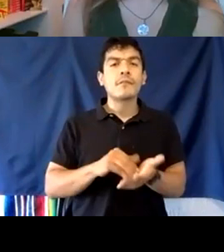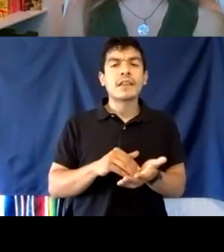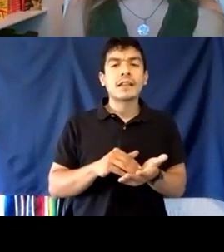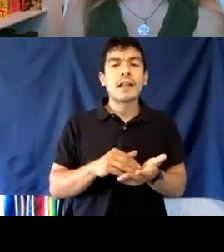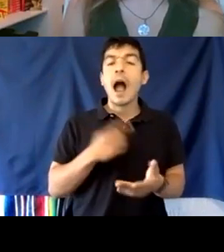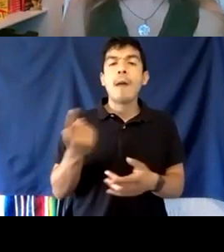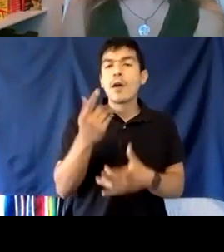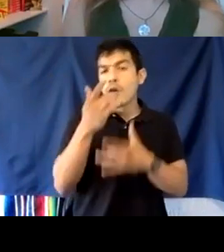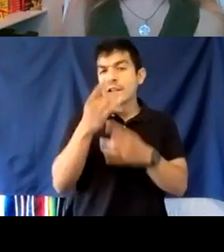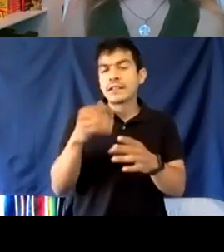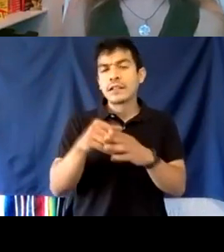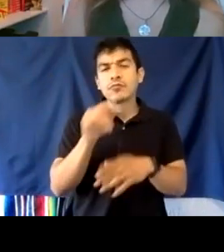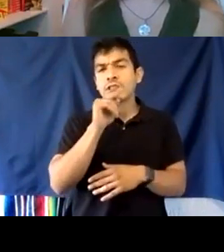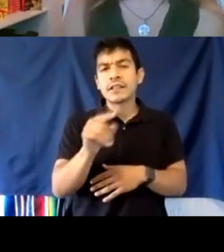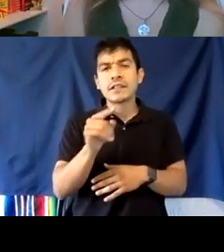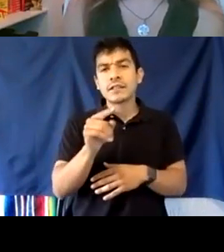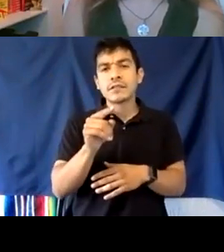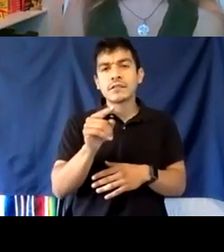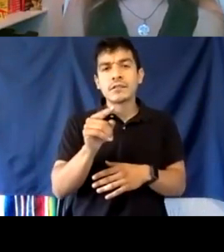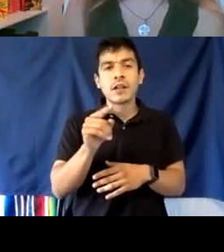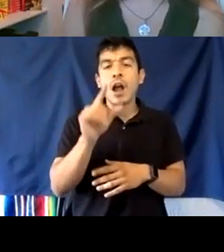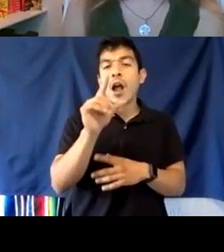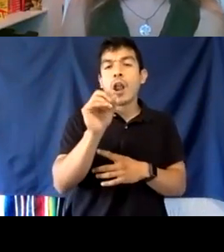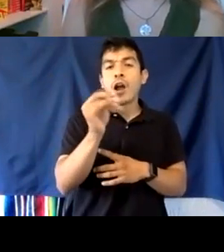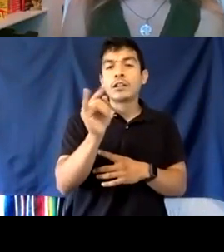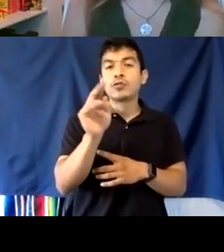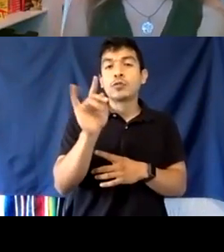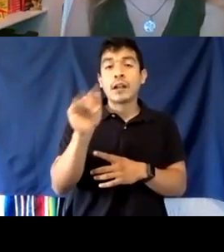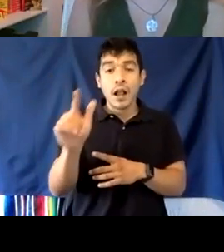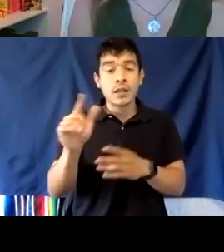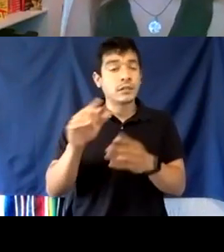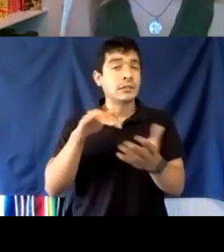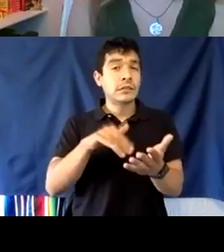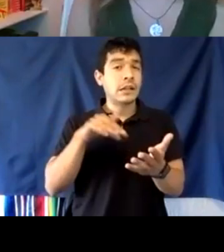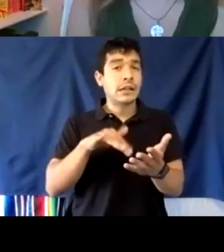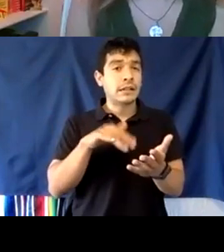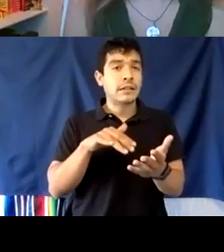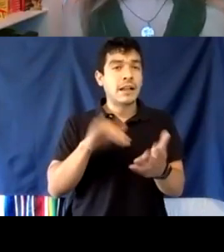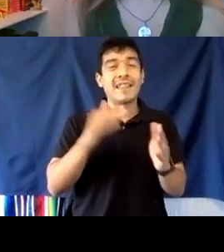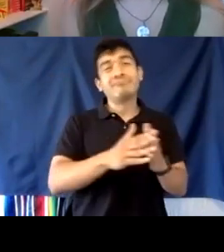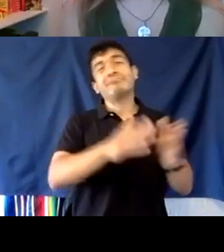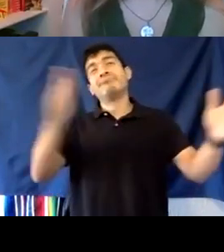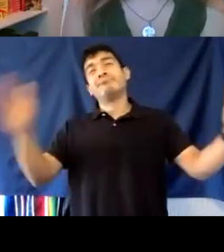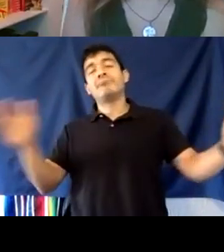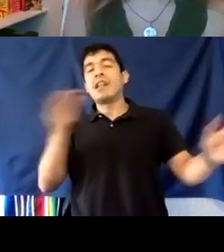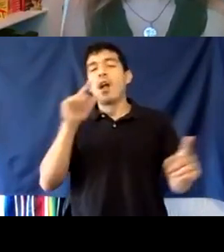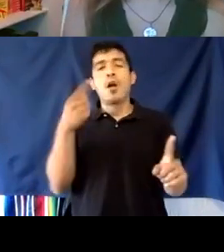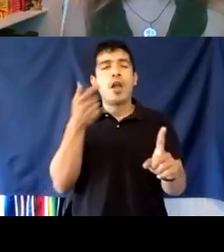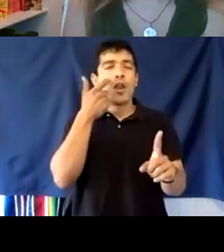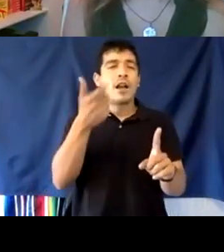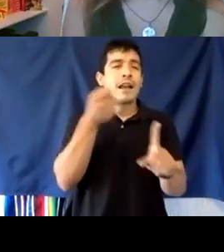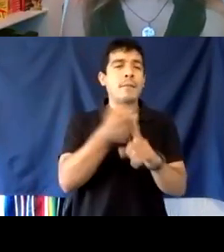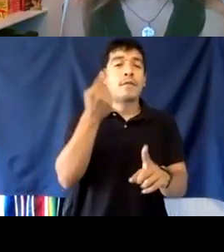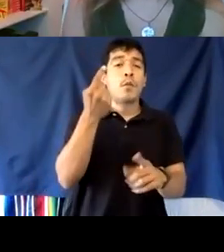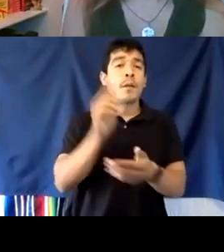always interested in really, you know, longitudinal studies, not only that look at the impact of one particular film on kind